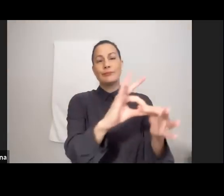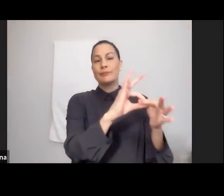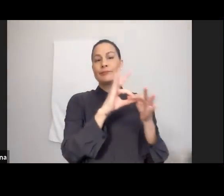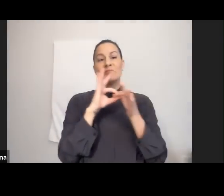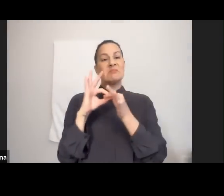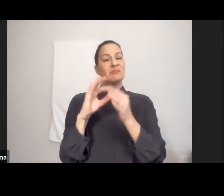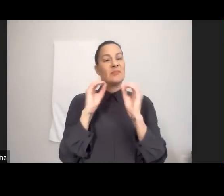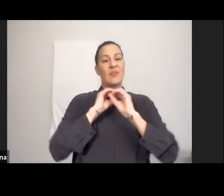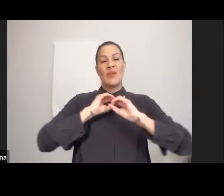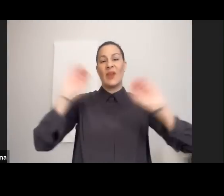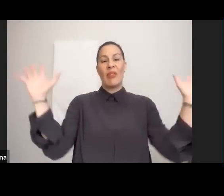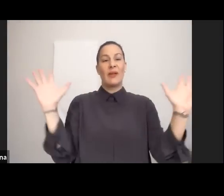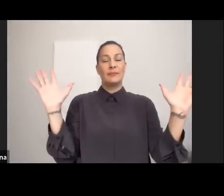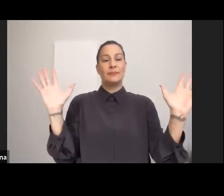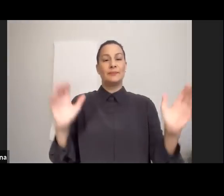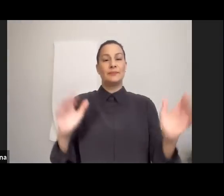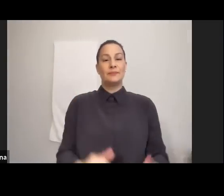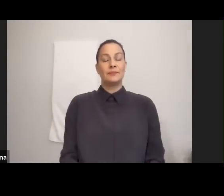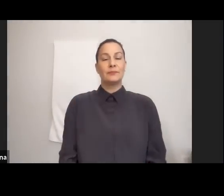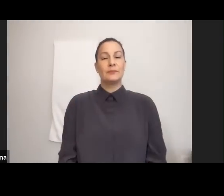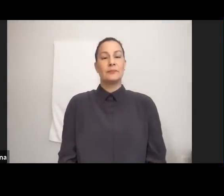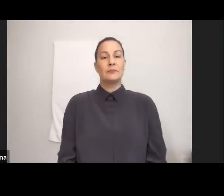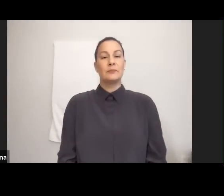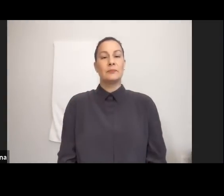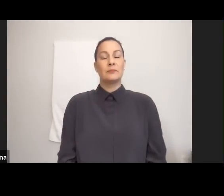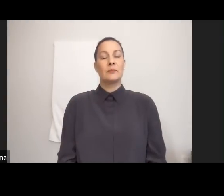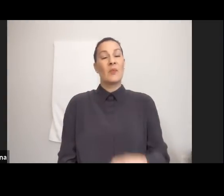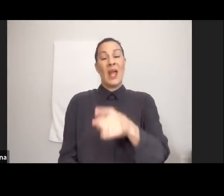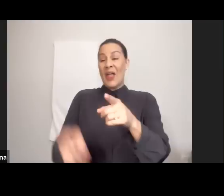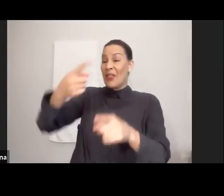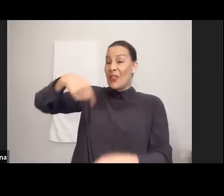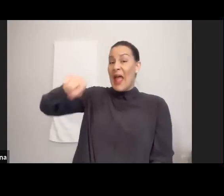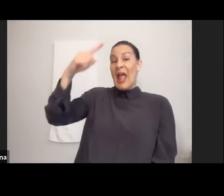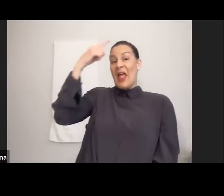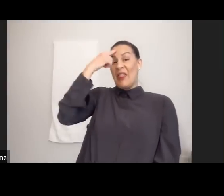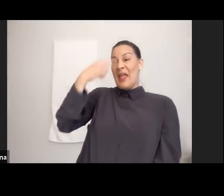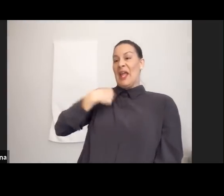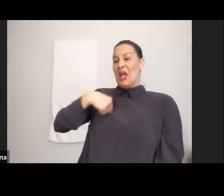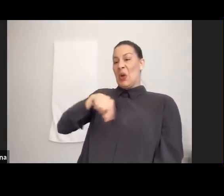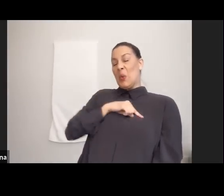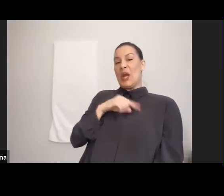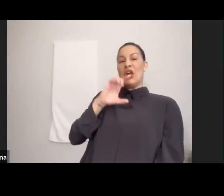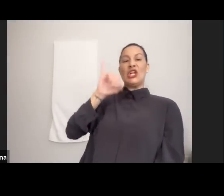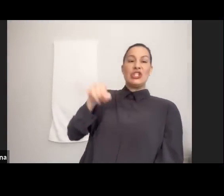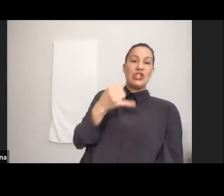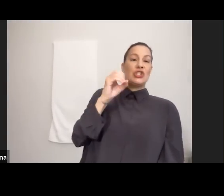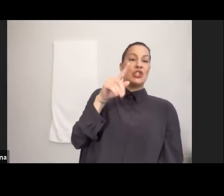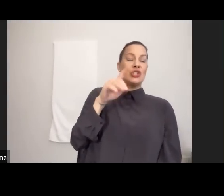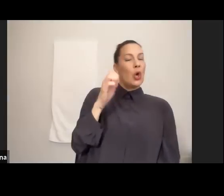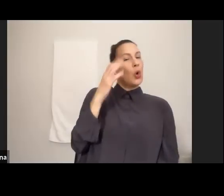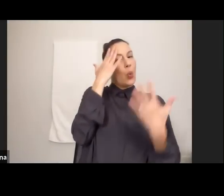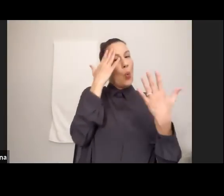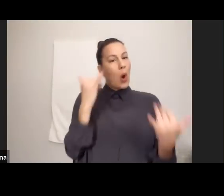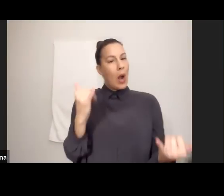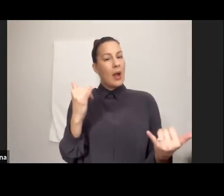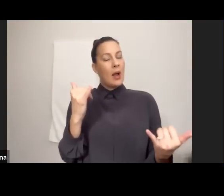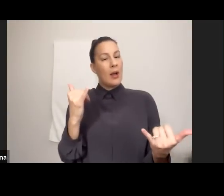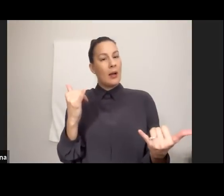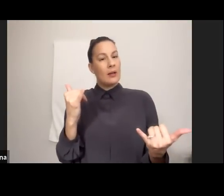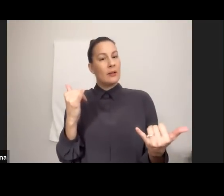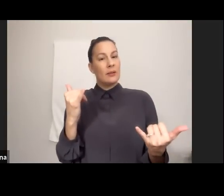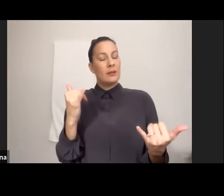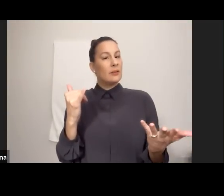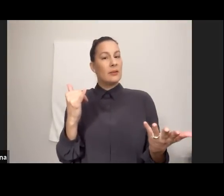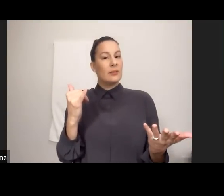unity. Why do you think they think we're a joke? Because we're fighting each other. Unity. There's no unity. This bitch hard. This bitch hard. We gotta